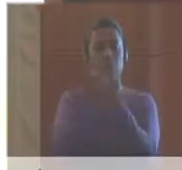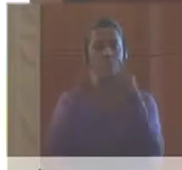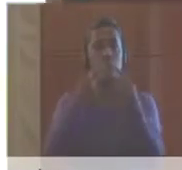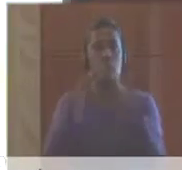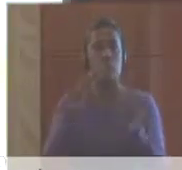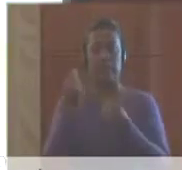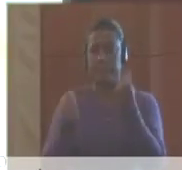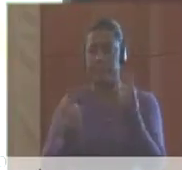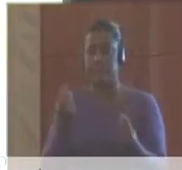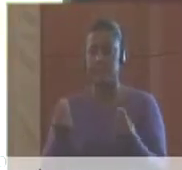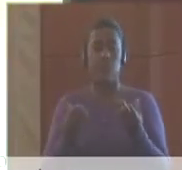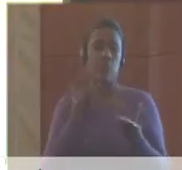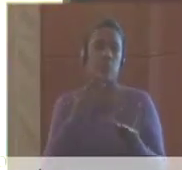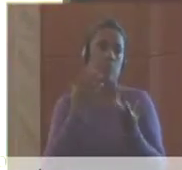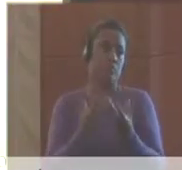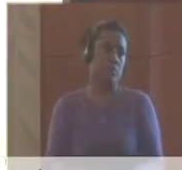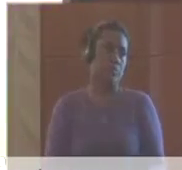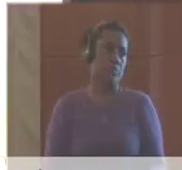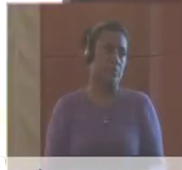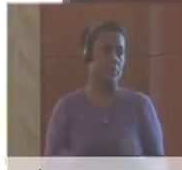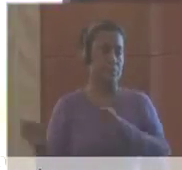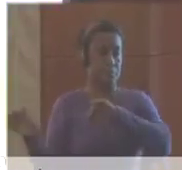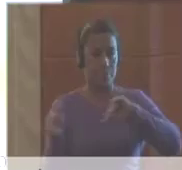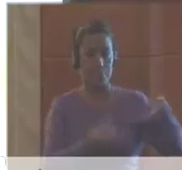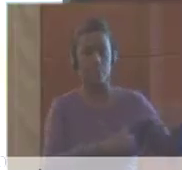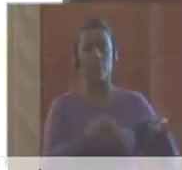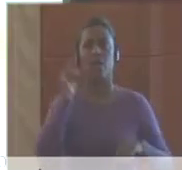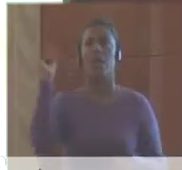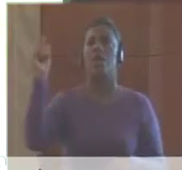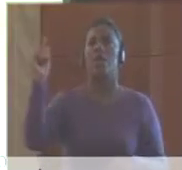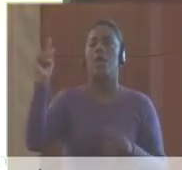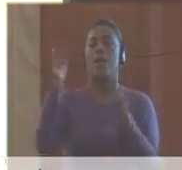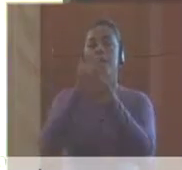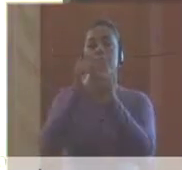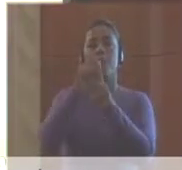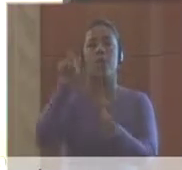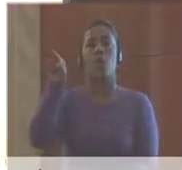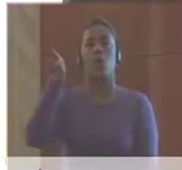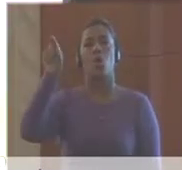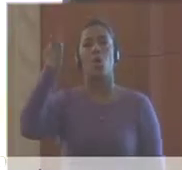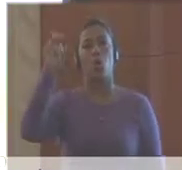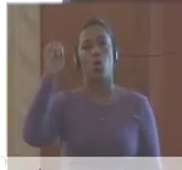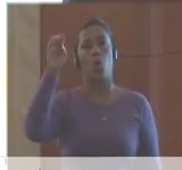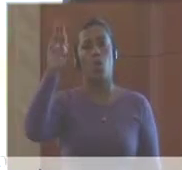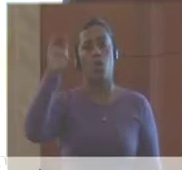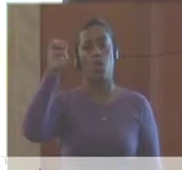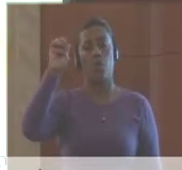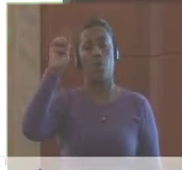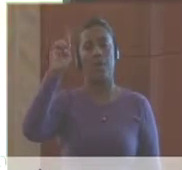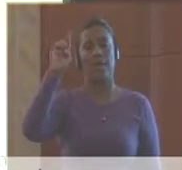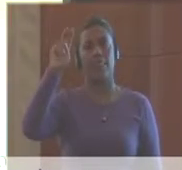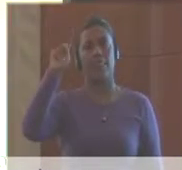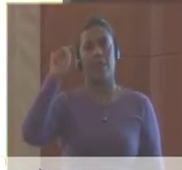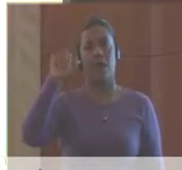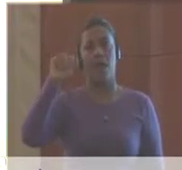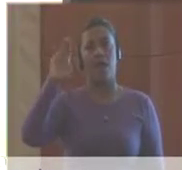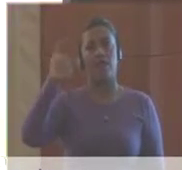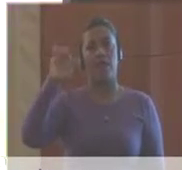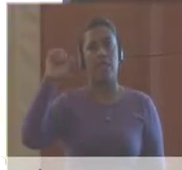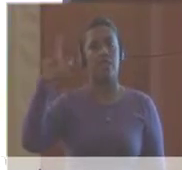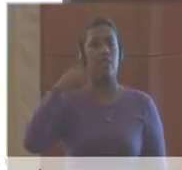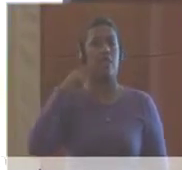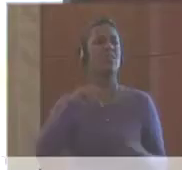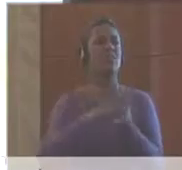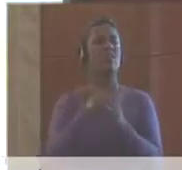public administrations to work on this. Okay, let's talk about governance, and maybe to understand governance a bit better, we can say,